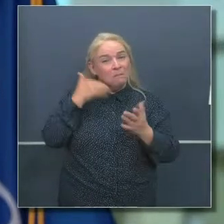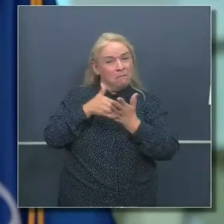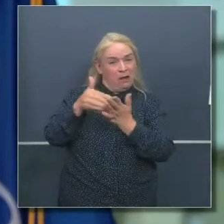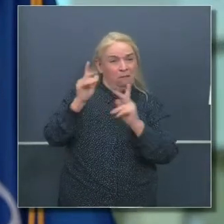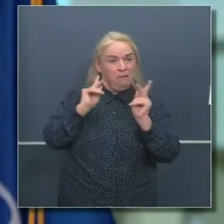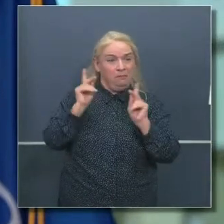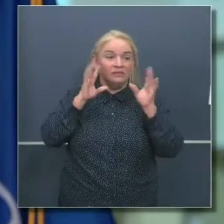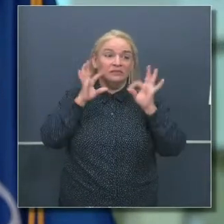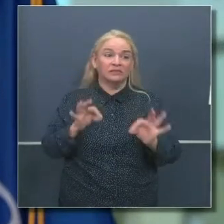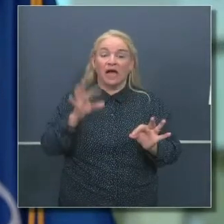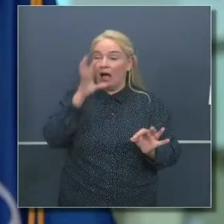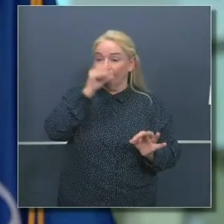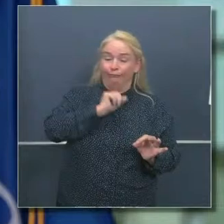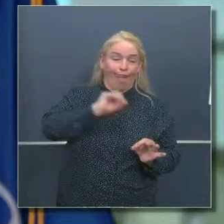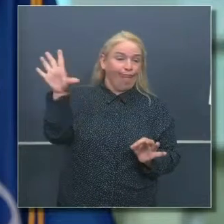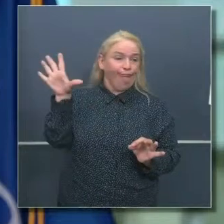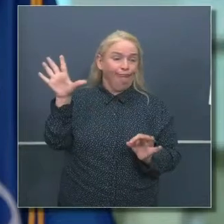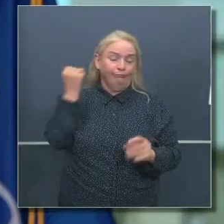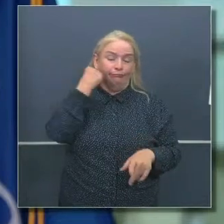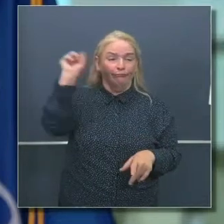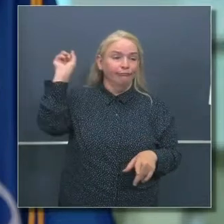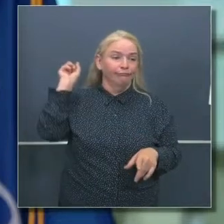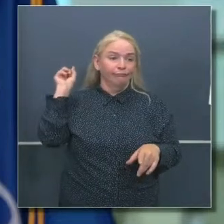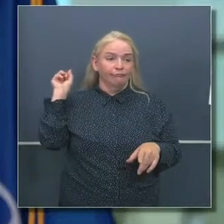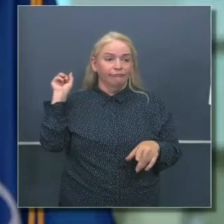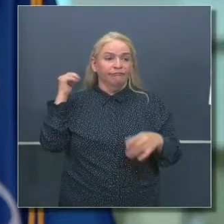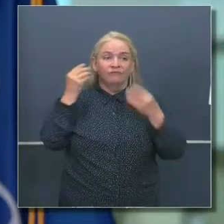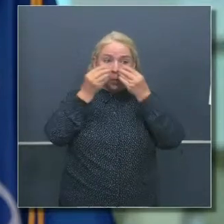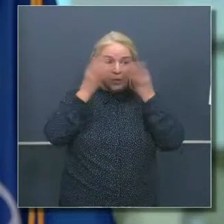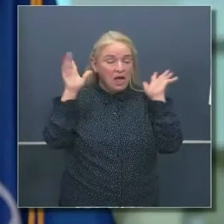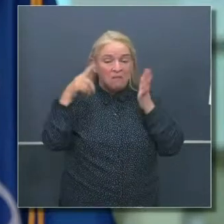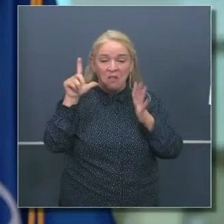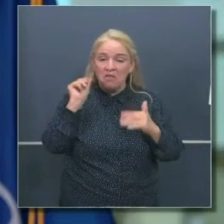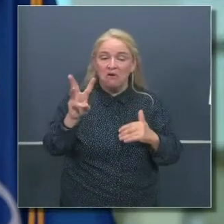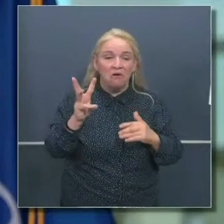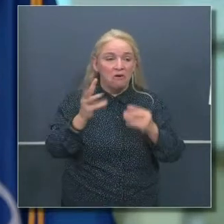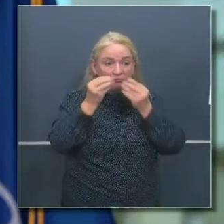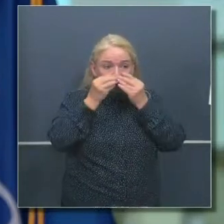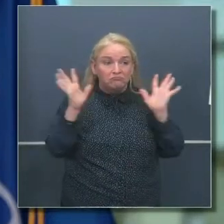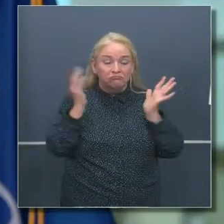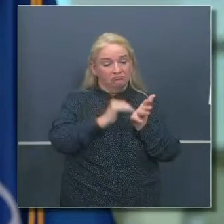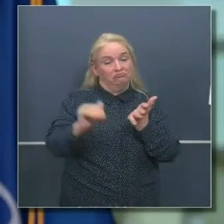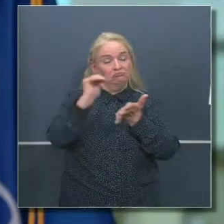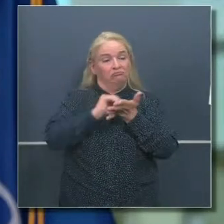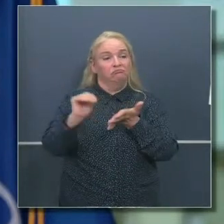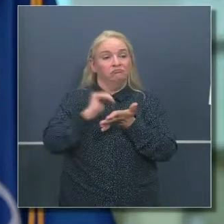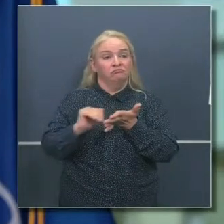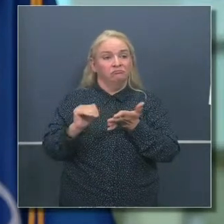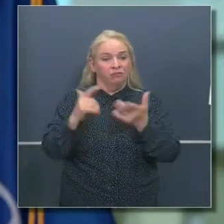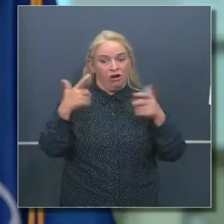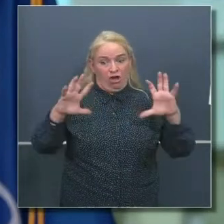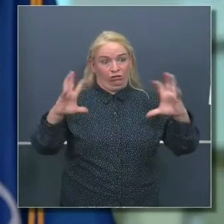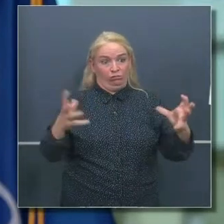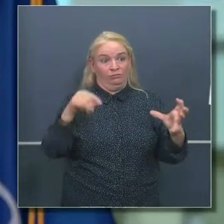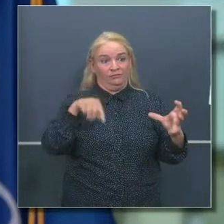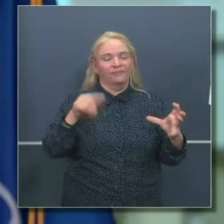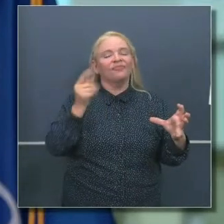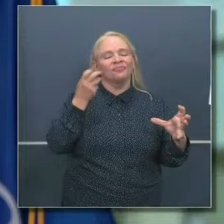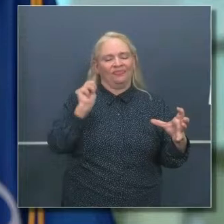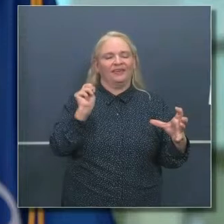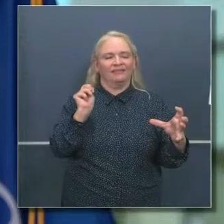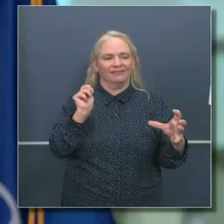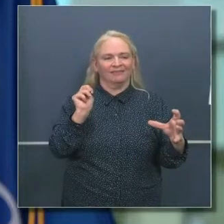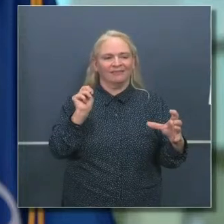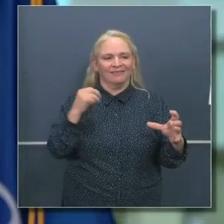and abuse the rules, laws, and regulations on a consistent basis at scale, then society begins to